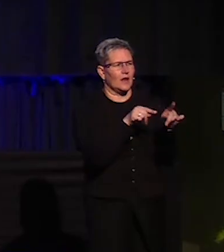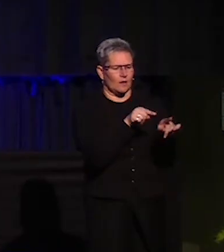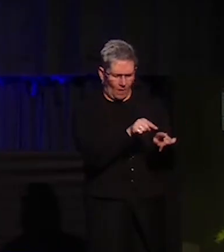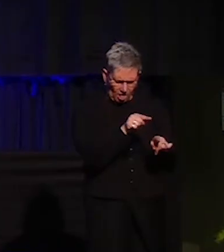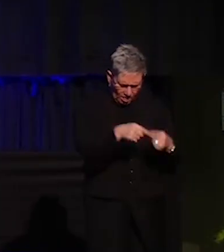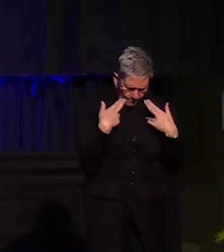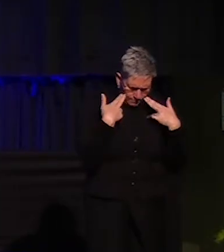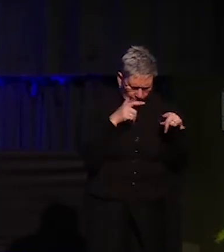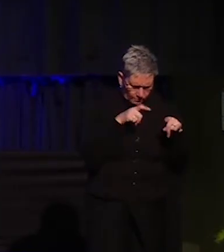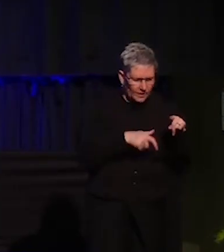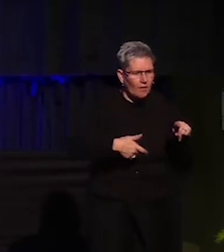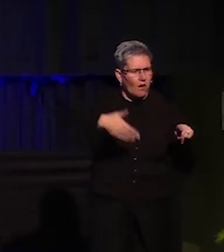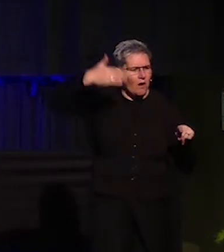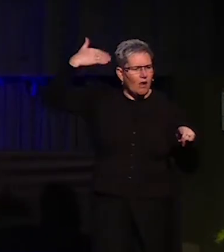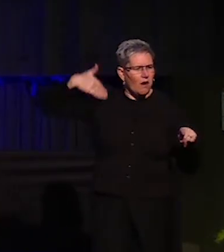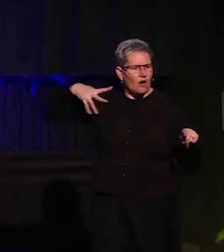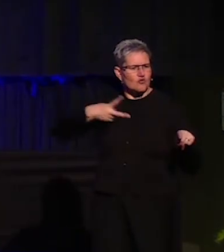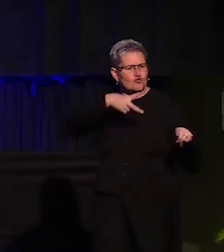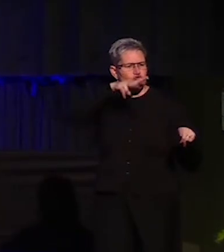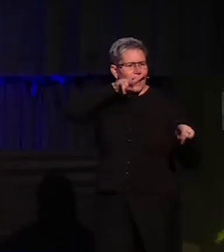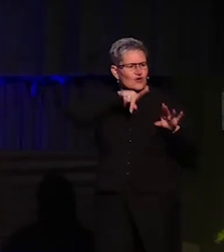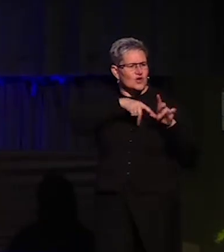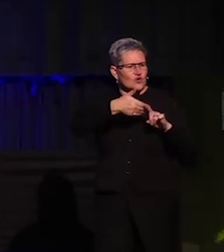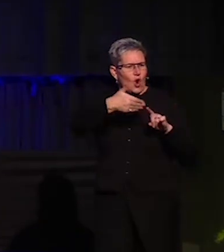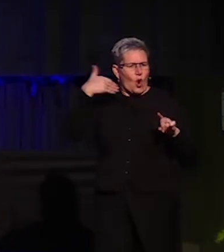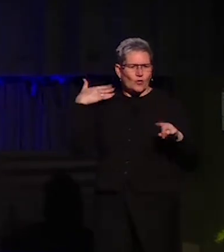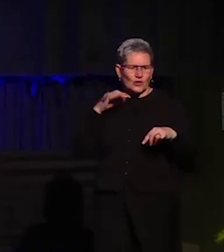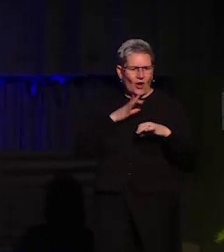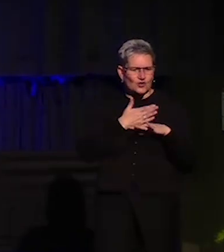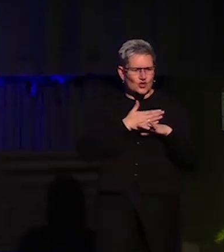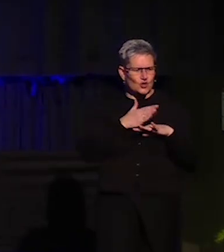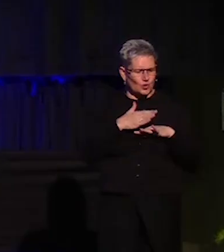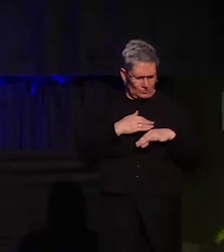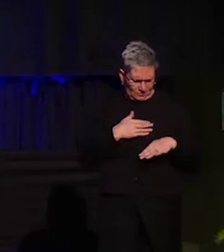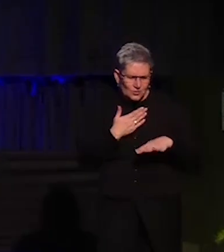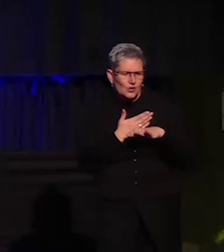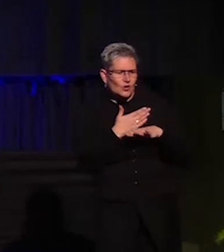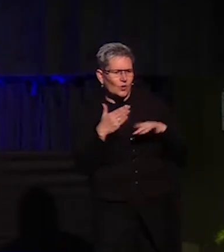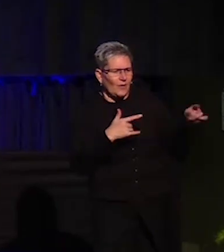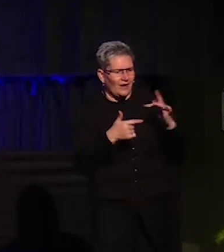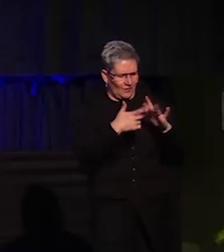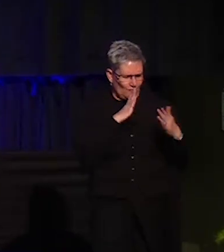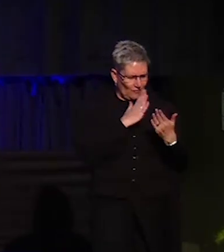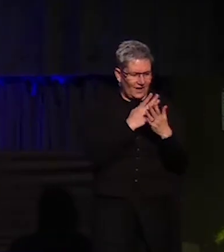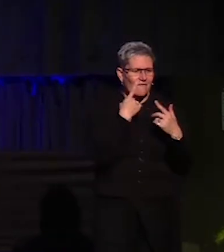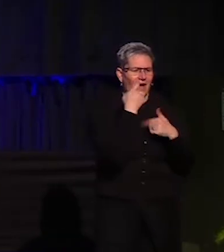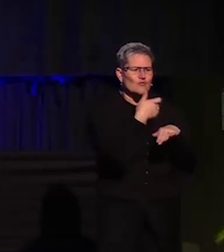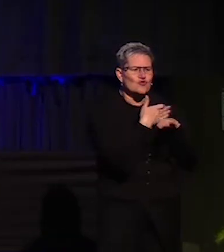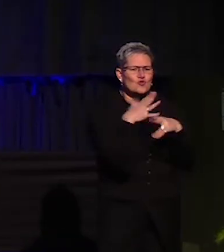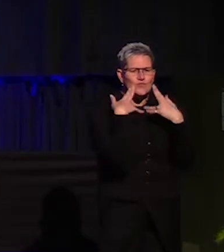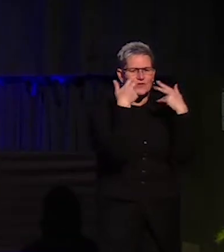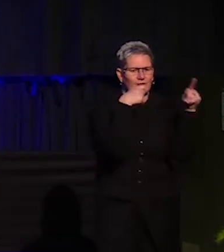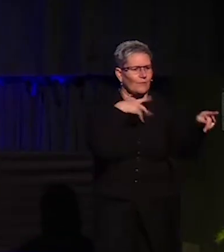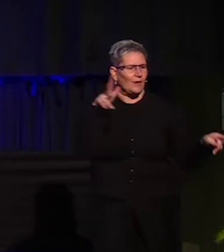years since Beethoven wrote anything. And I'm pretty confident that if they'd discovered a new opus, I probably would have heard about it. So you've